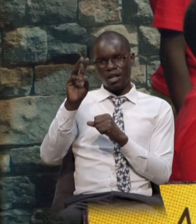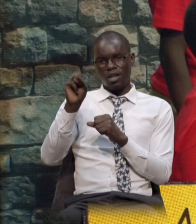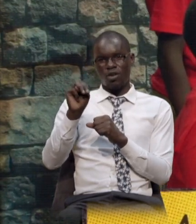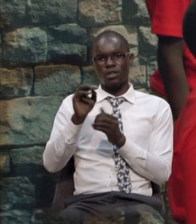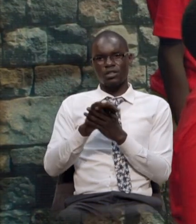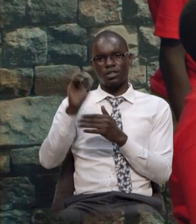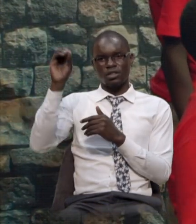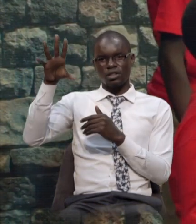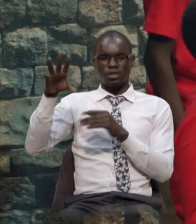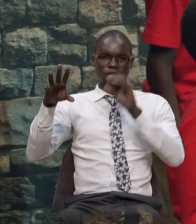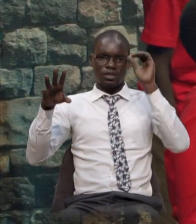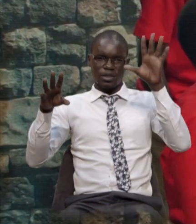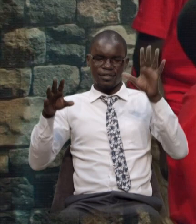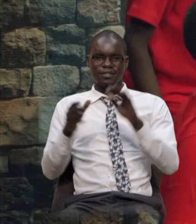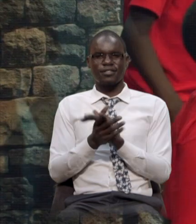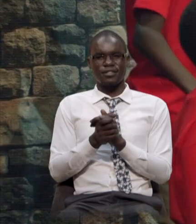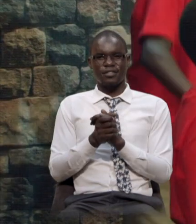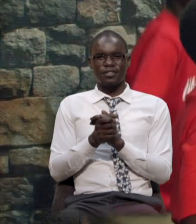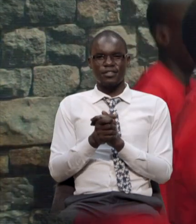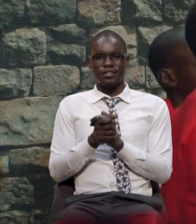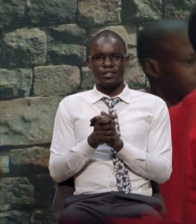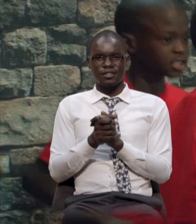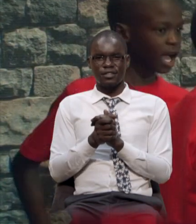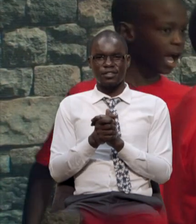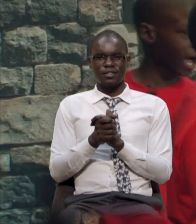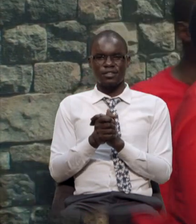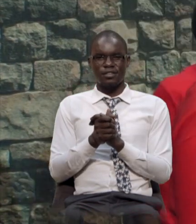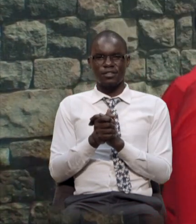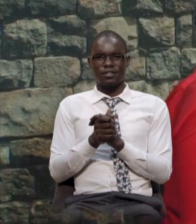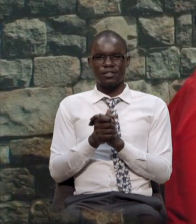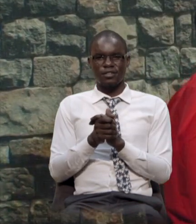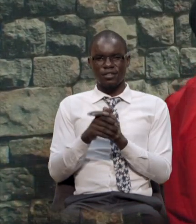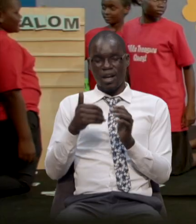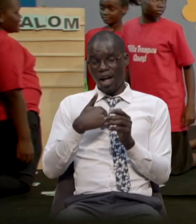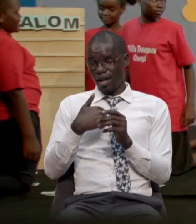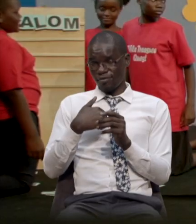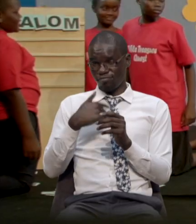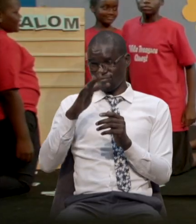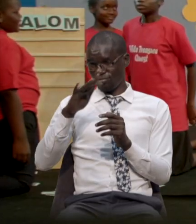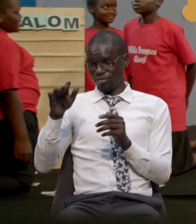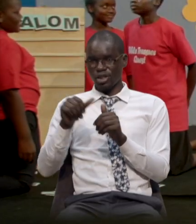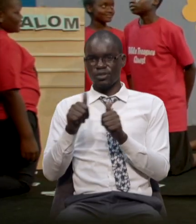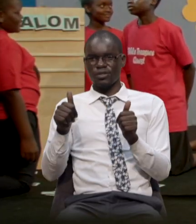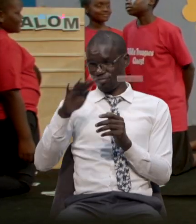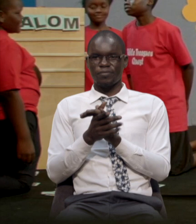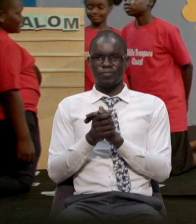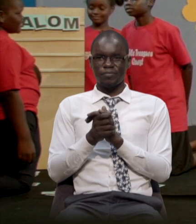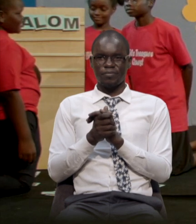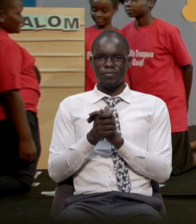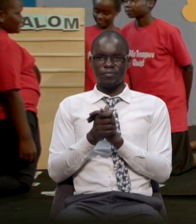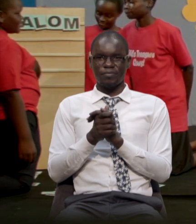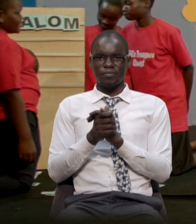other? Shine. They are still struggling to get the spelling right. And did you get the spelling? Wow, they are struggling. Let's